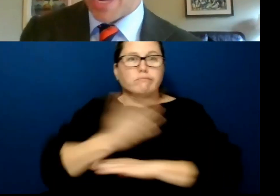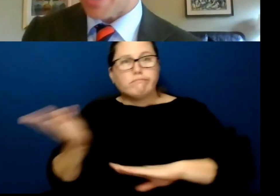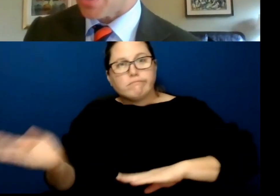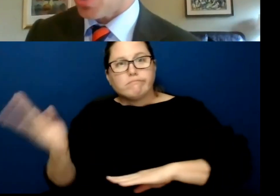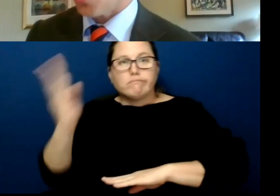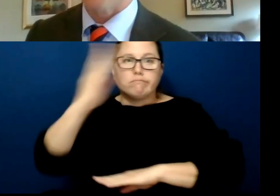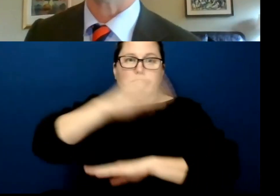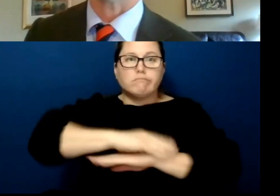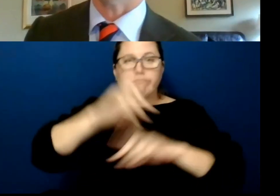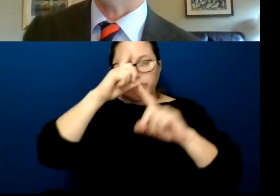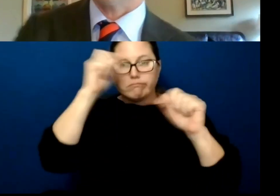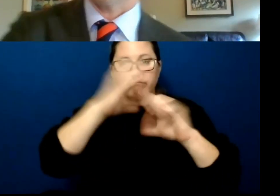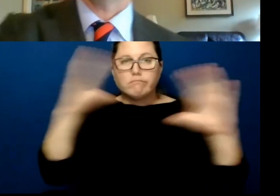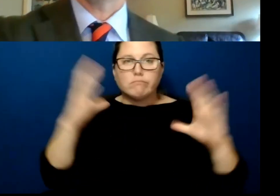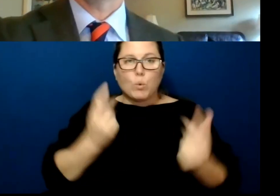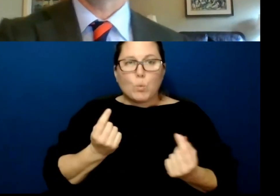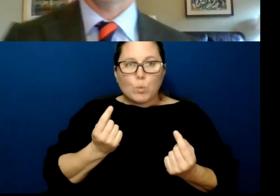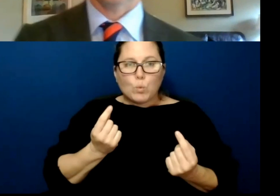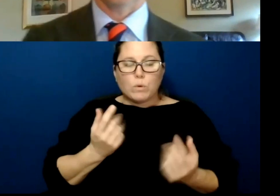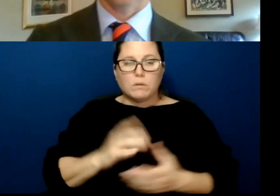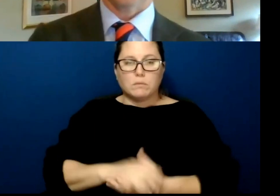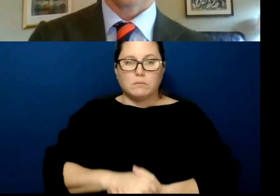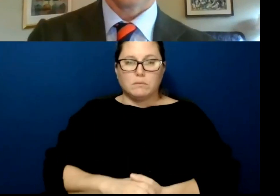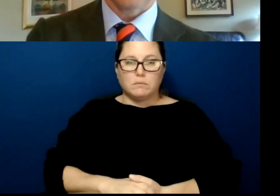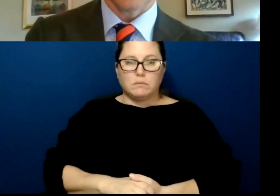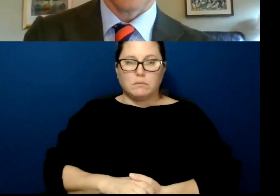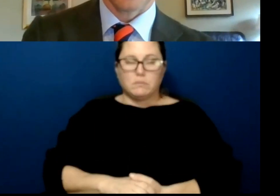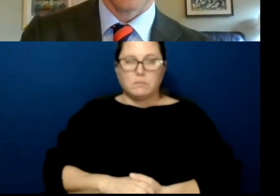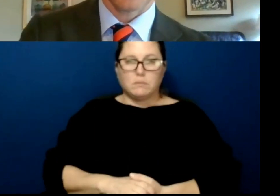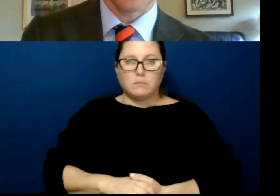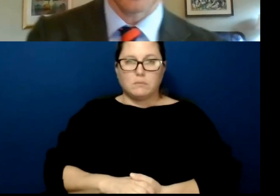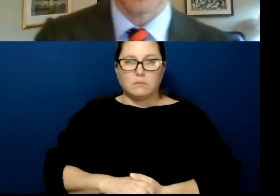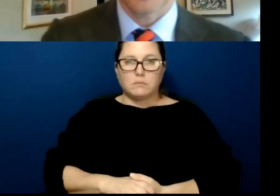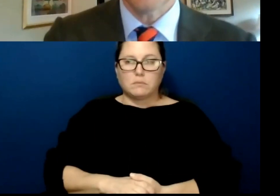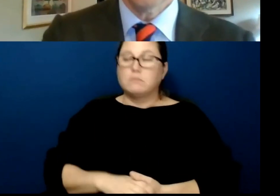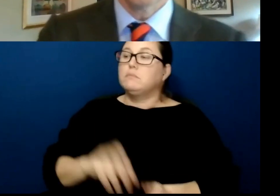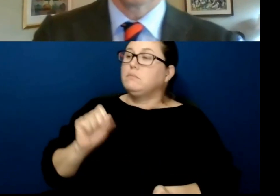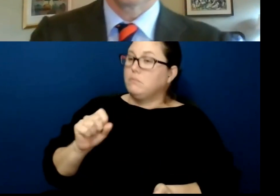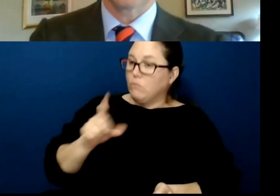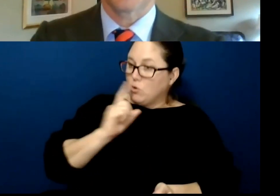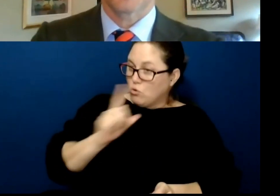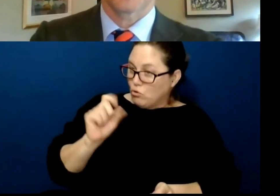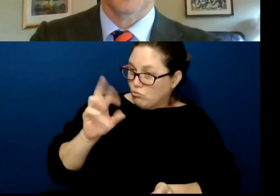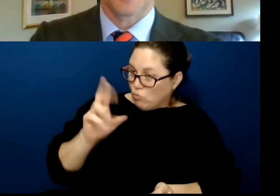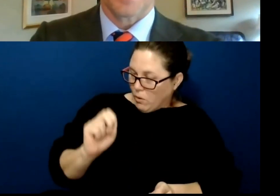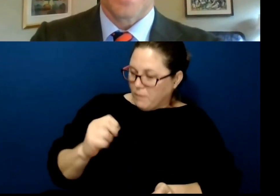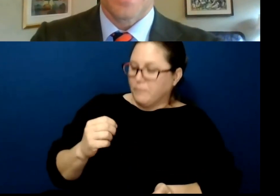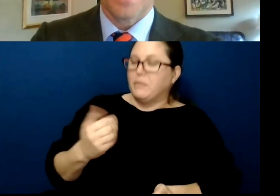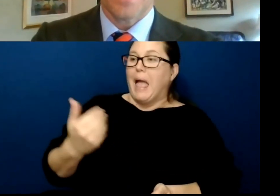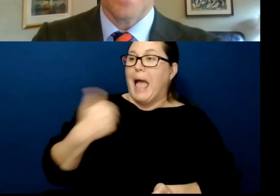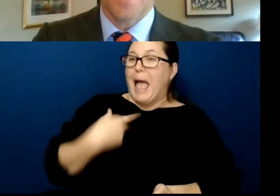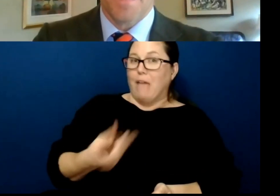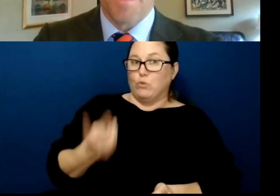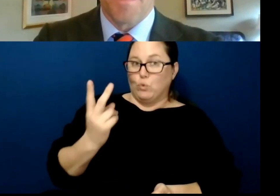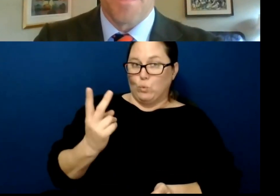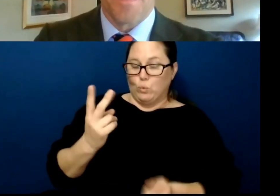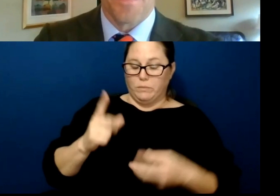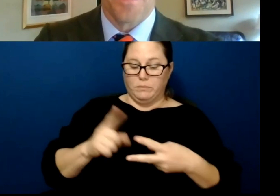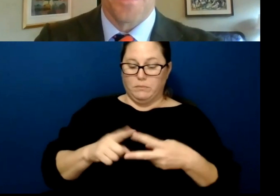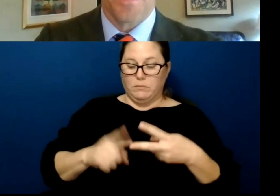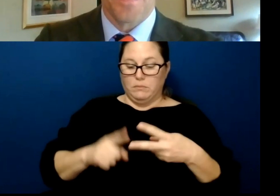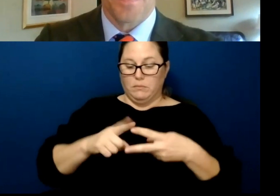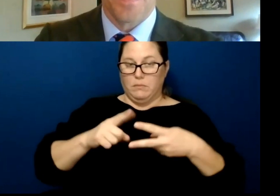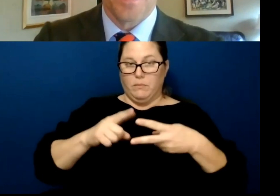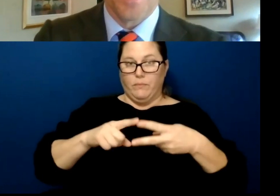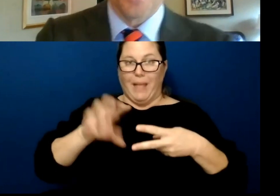us understand what you do. Sure. So I have two types of days. So I have my days when I'm in my